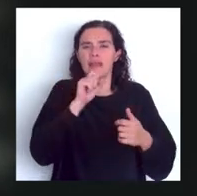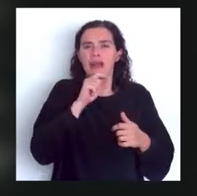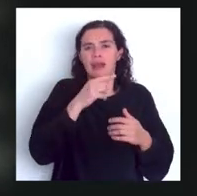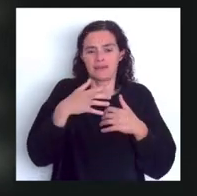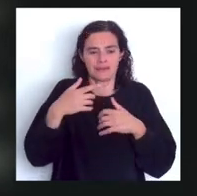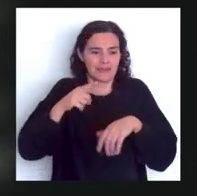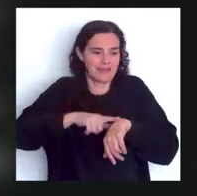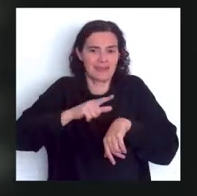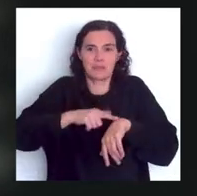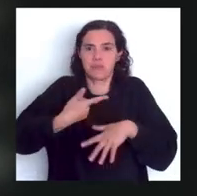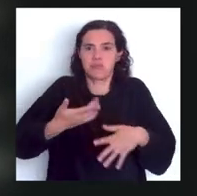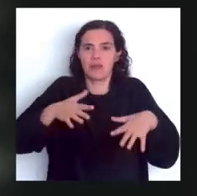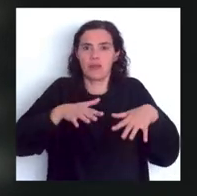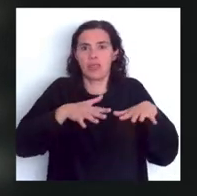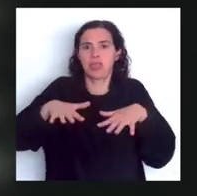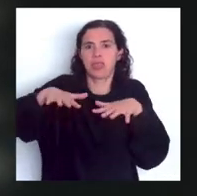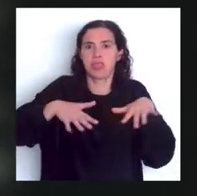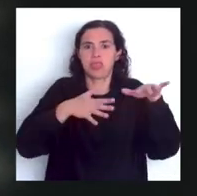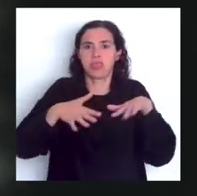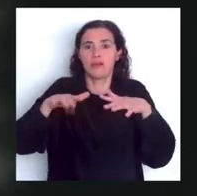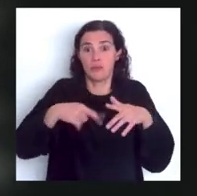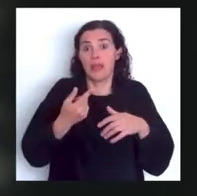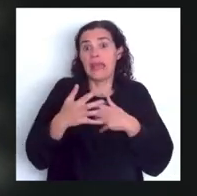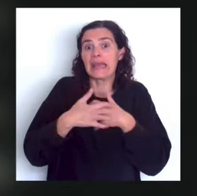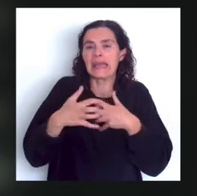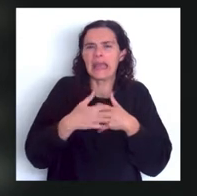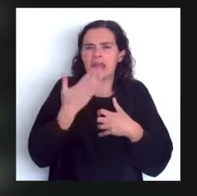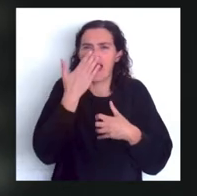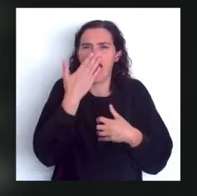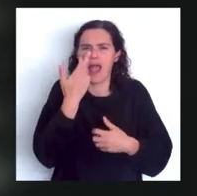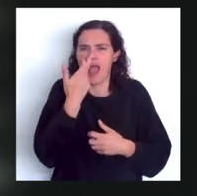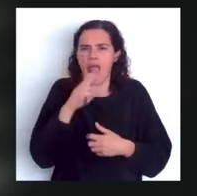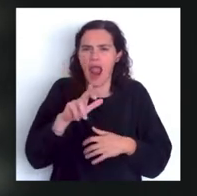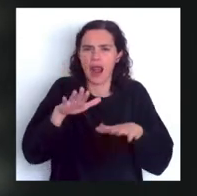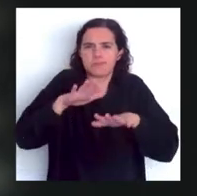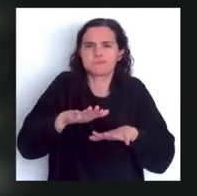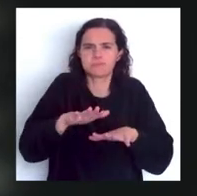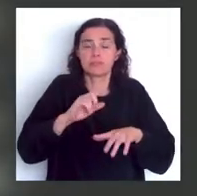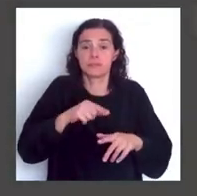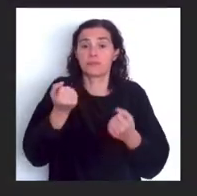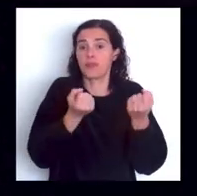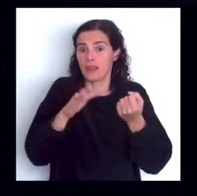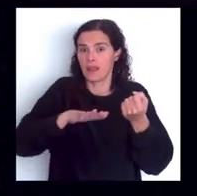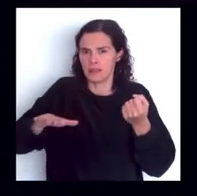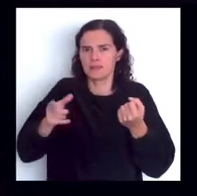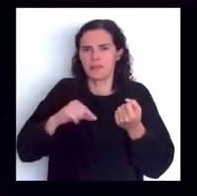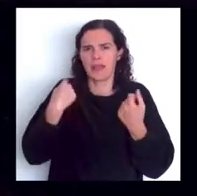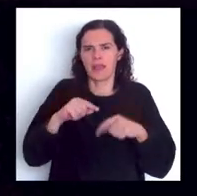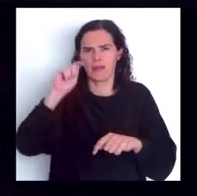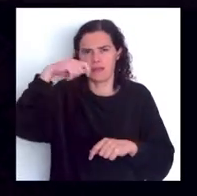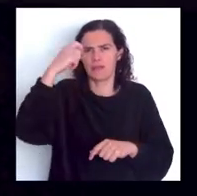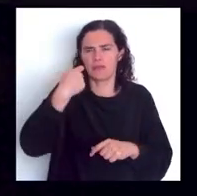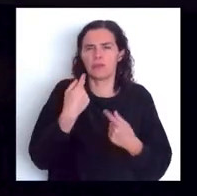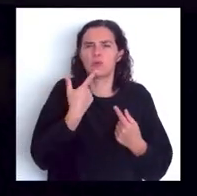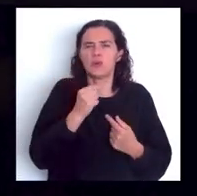this floating moment where the cat is frozen in the air. In the garage, you also